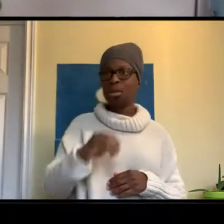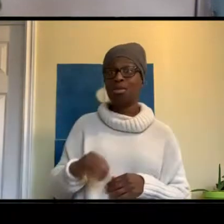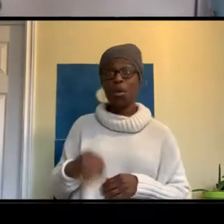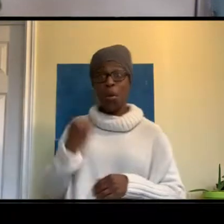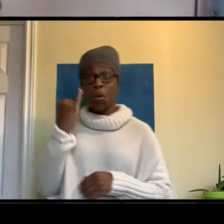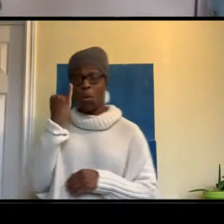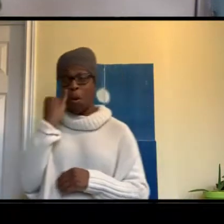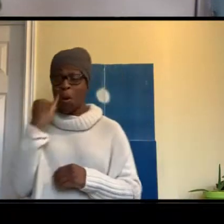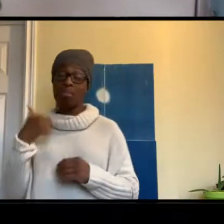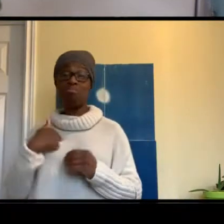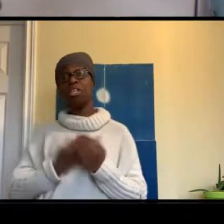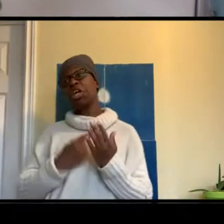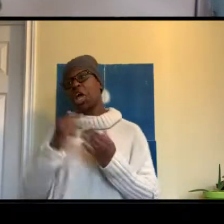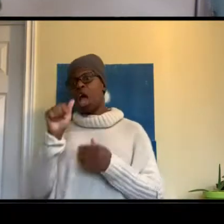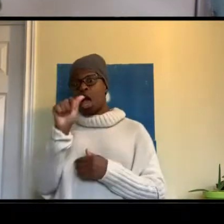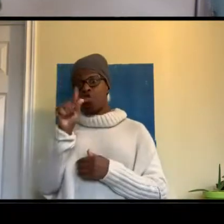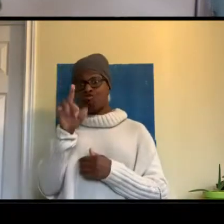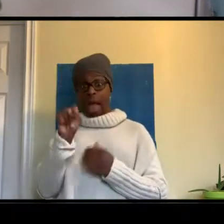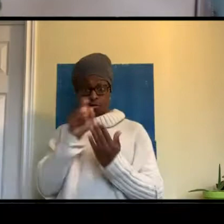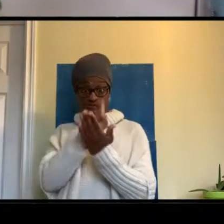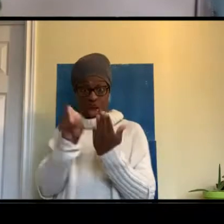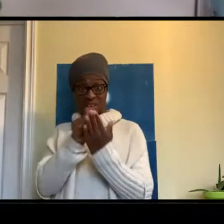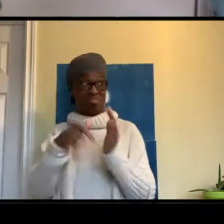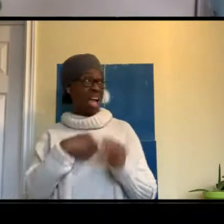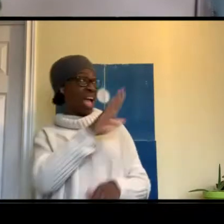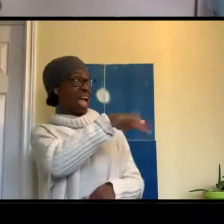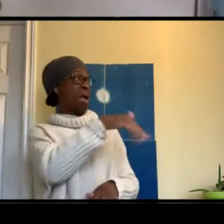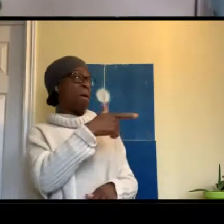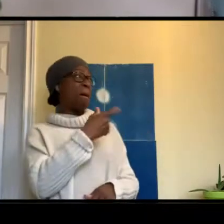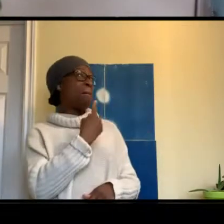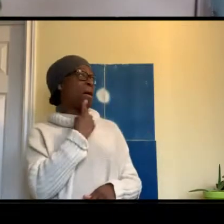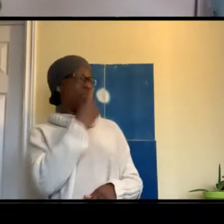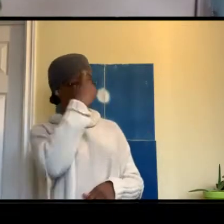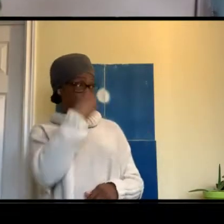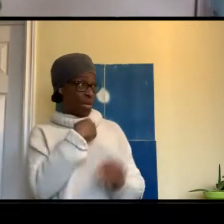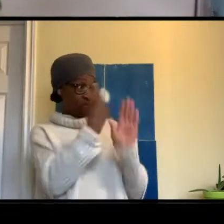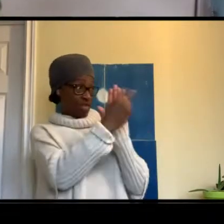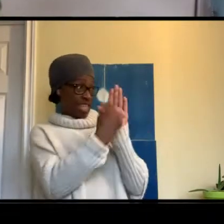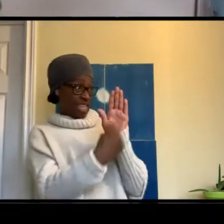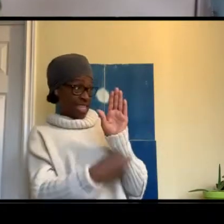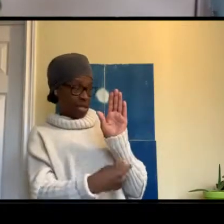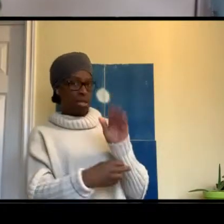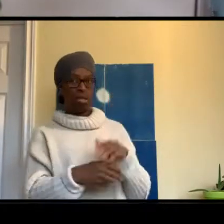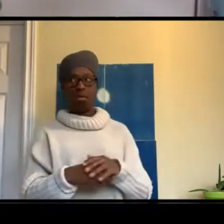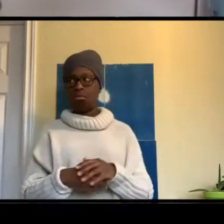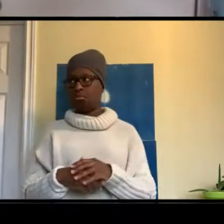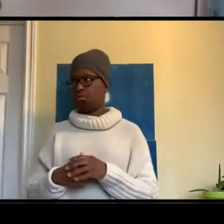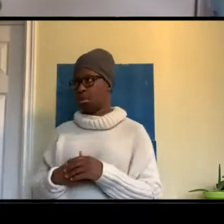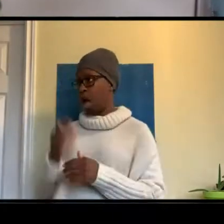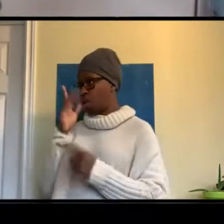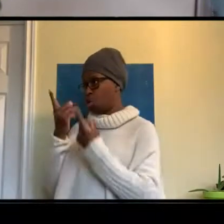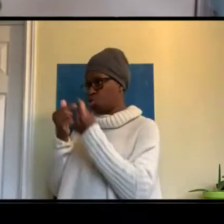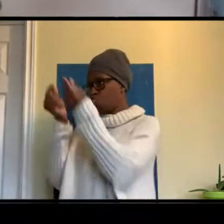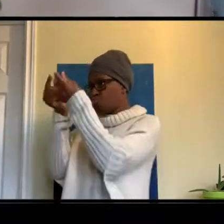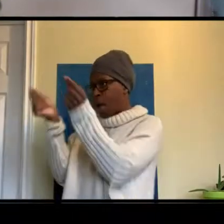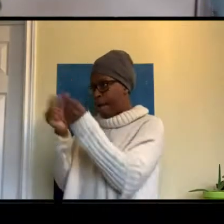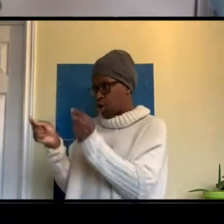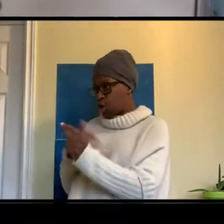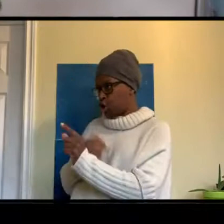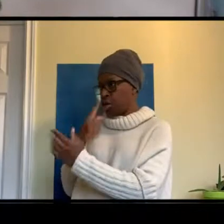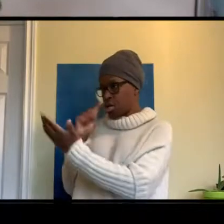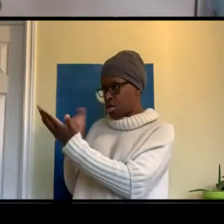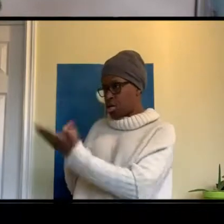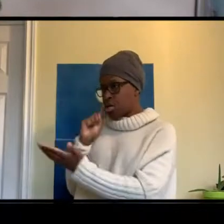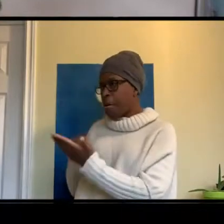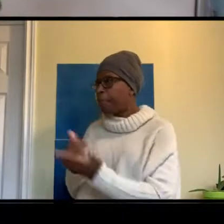at it for grammar, but I probably am not going to understand anything that's in here. And I'll say, that's just as helpful, because if it doesn't make sense